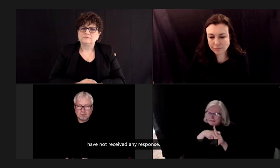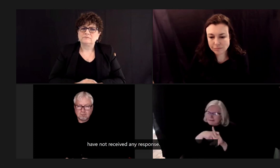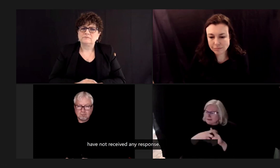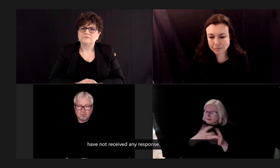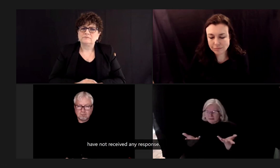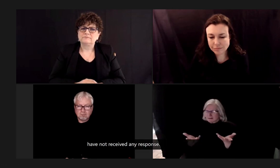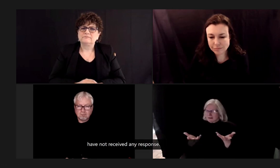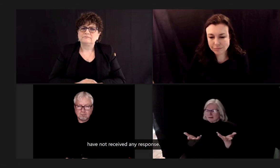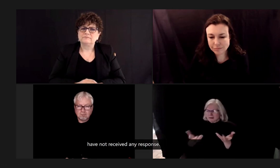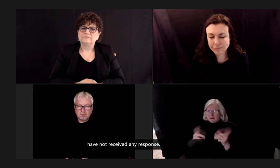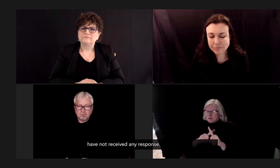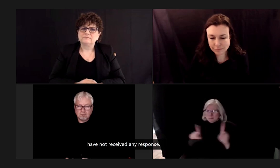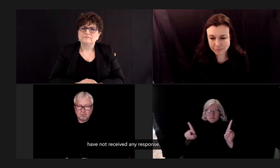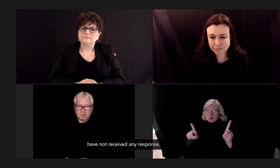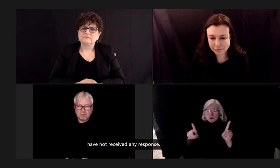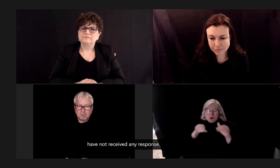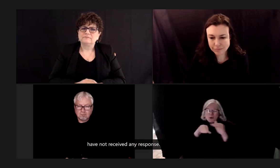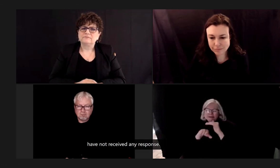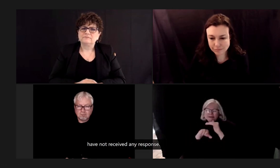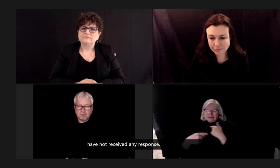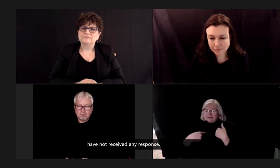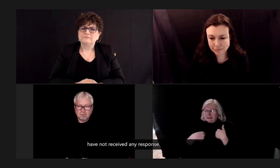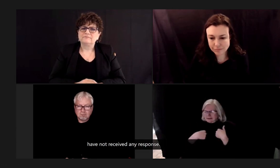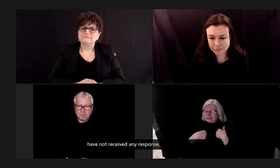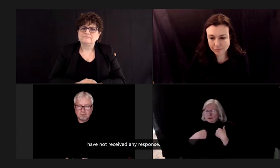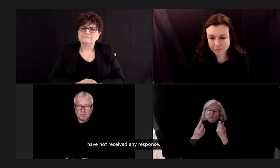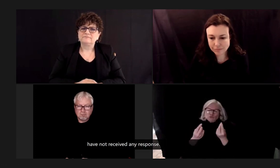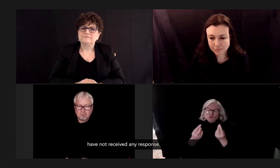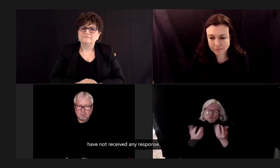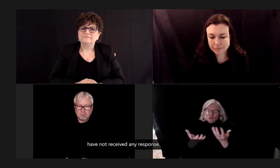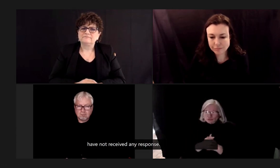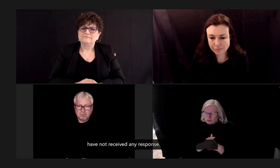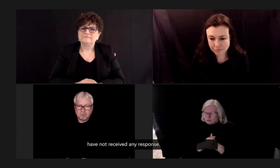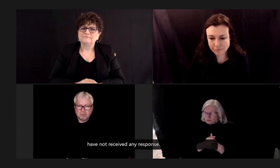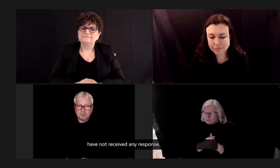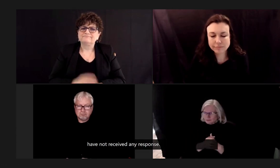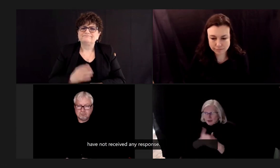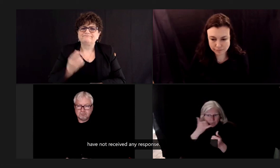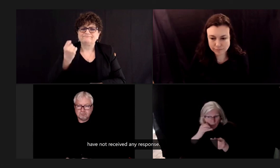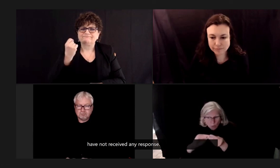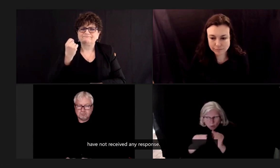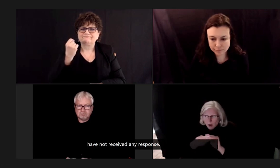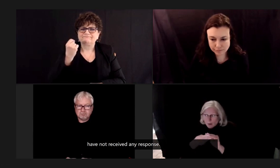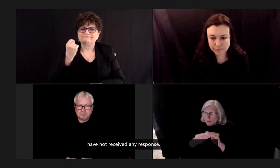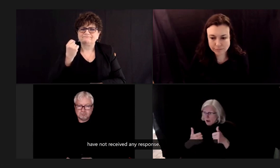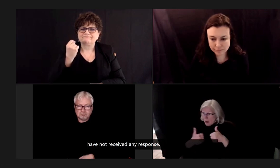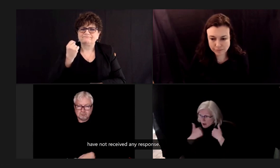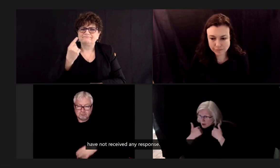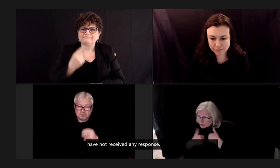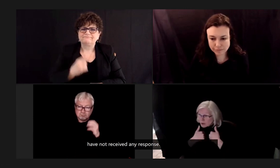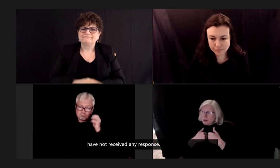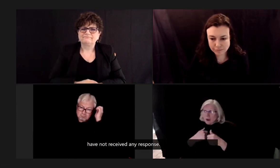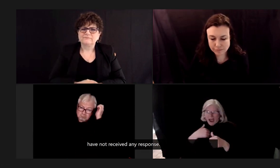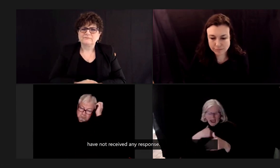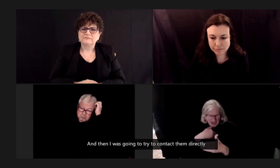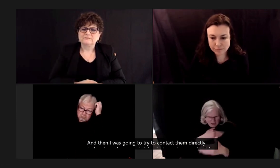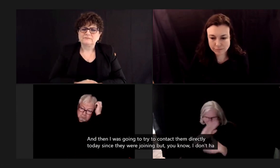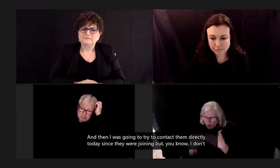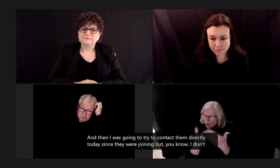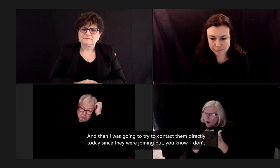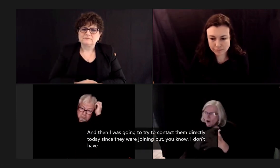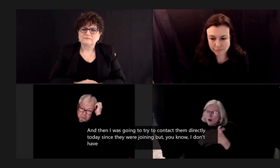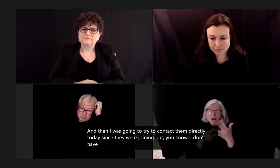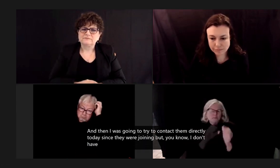to contact them directly today since they were joining, but I don't have access, and so I'm not exactly sure what